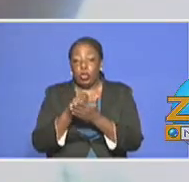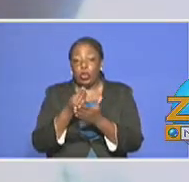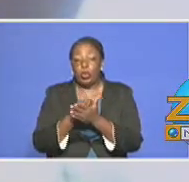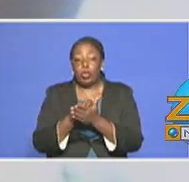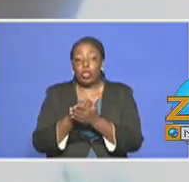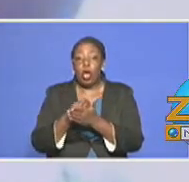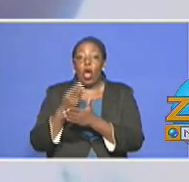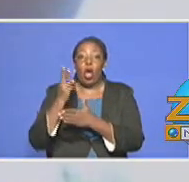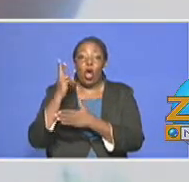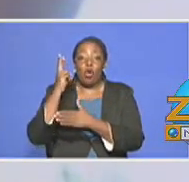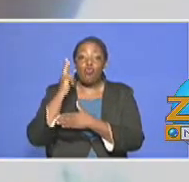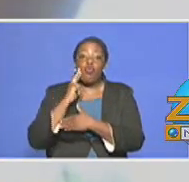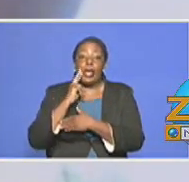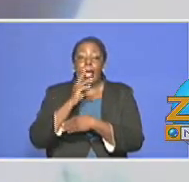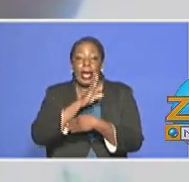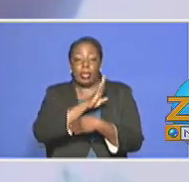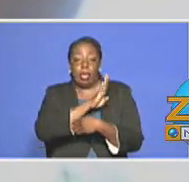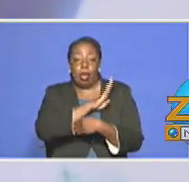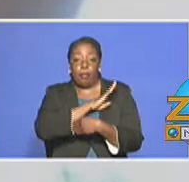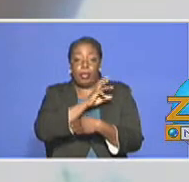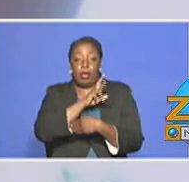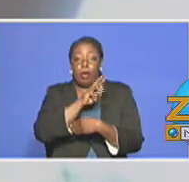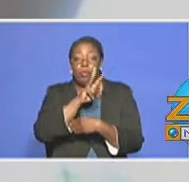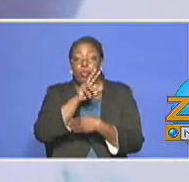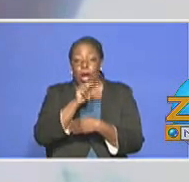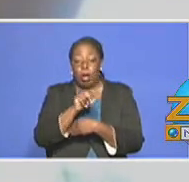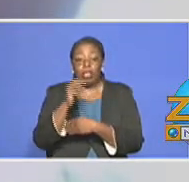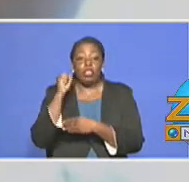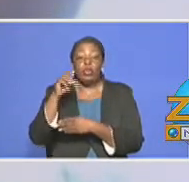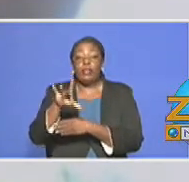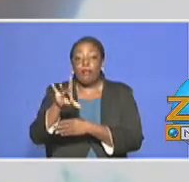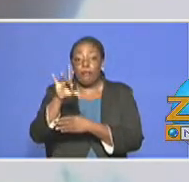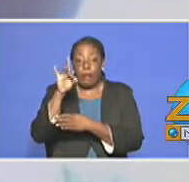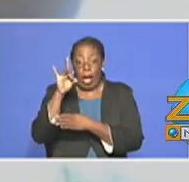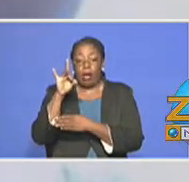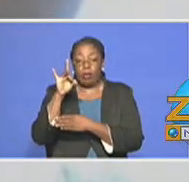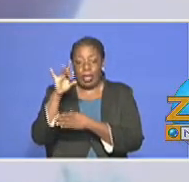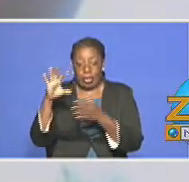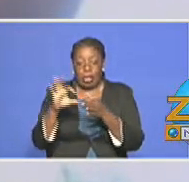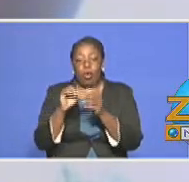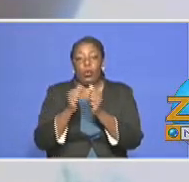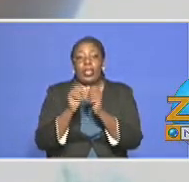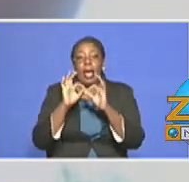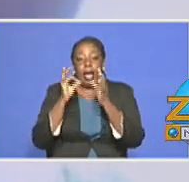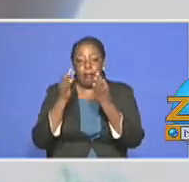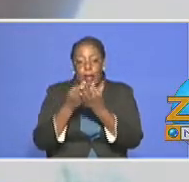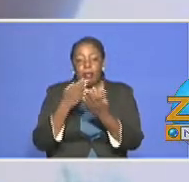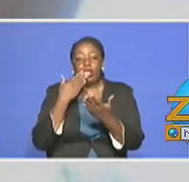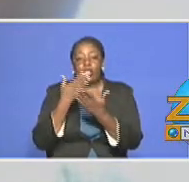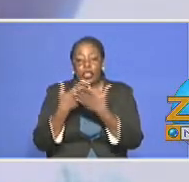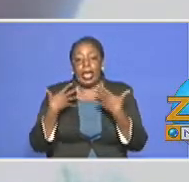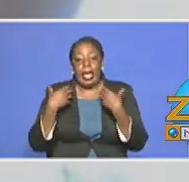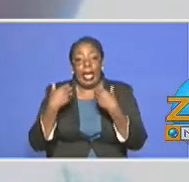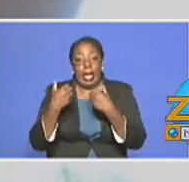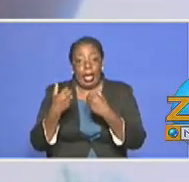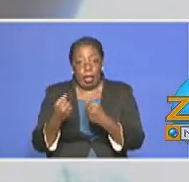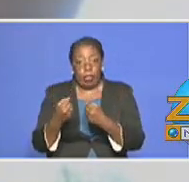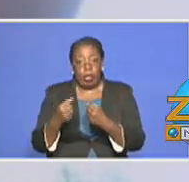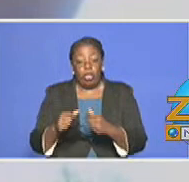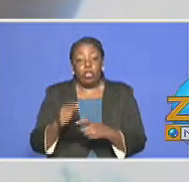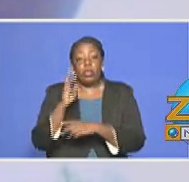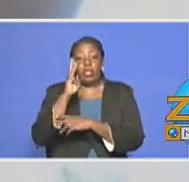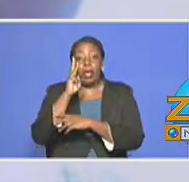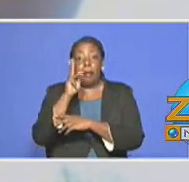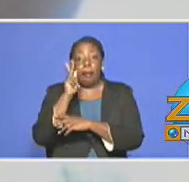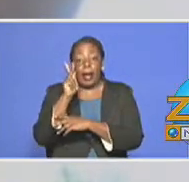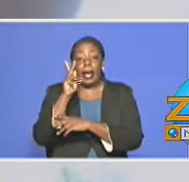Royanne Brown. Police confirming that she's been found and reunited with her family and is in good health. The Pinewood Gardens resident was